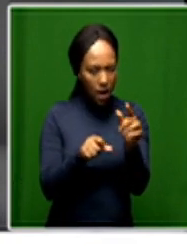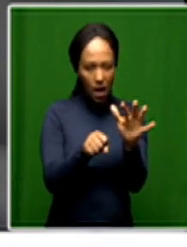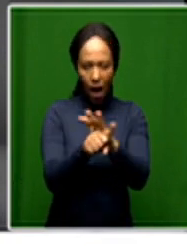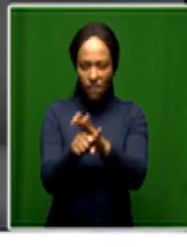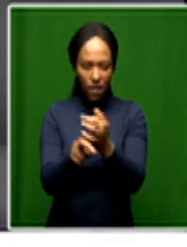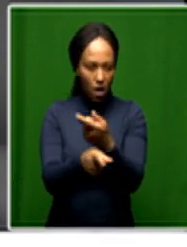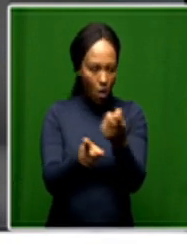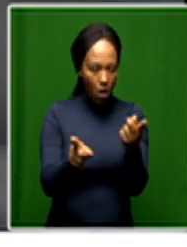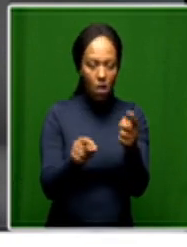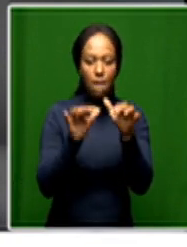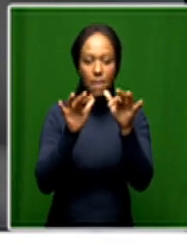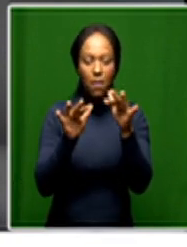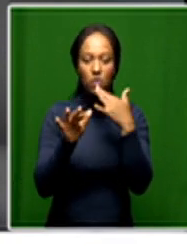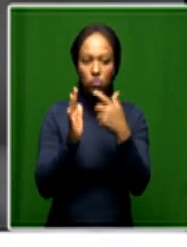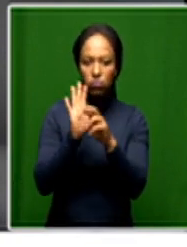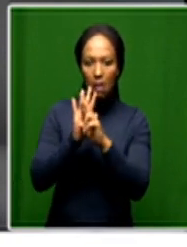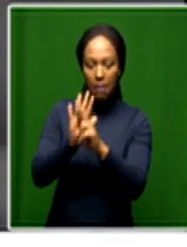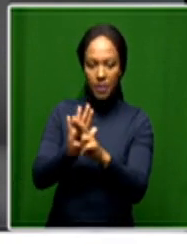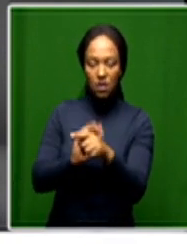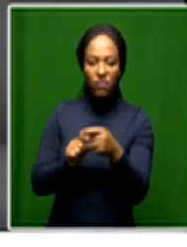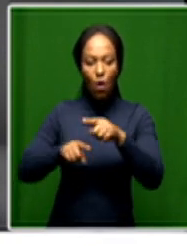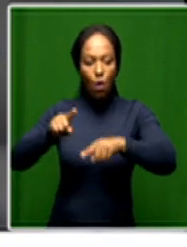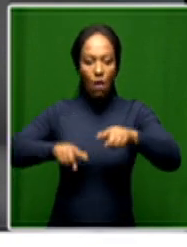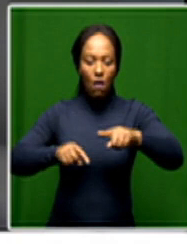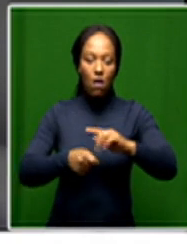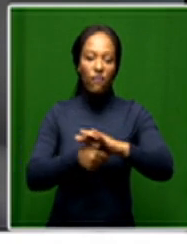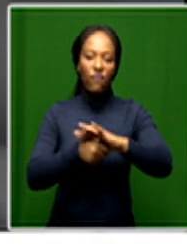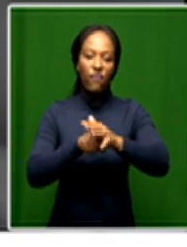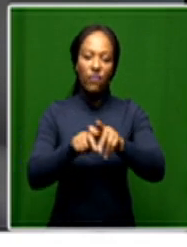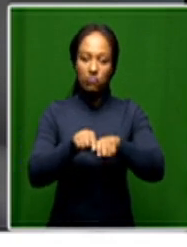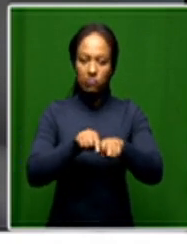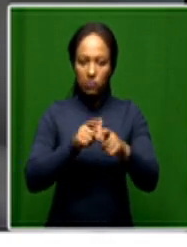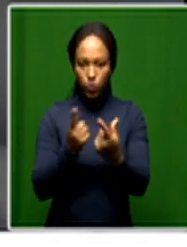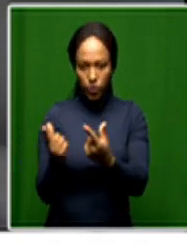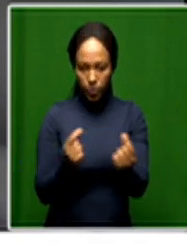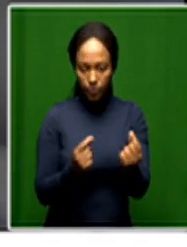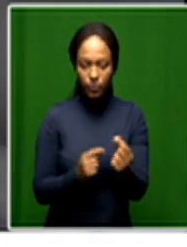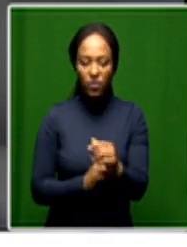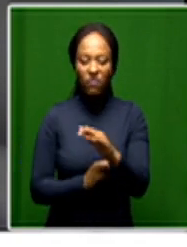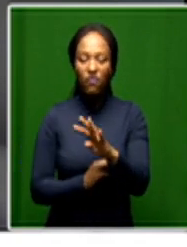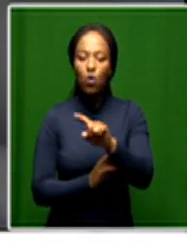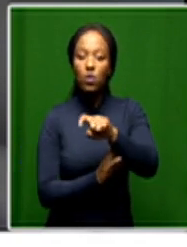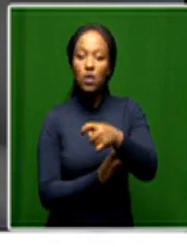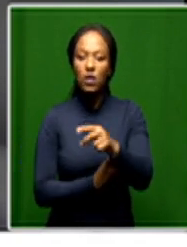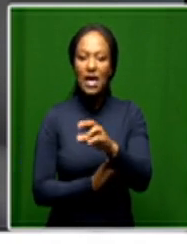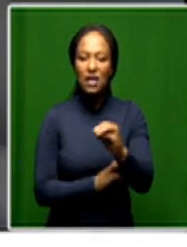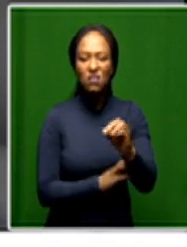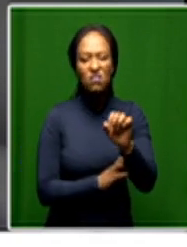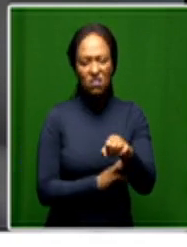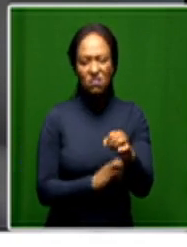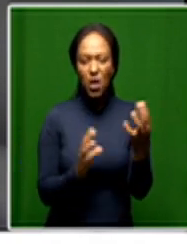sample of the population that you want to make those various inferences about. So 4,800 is relatively